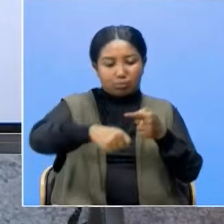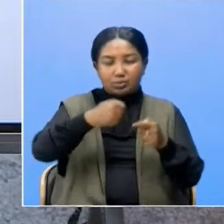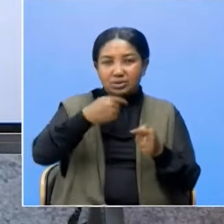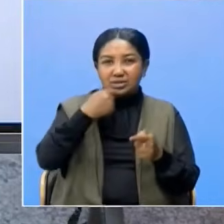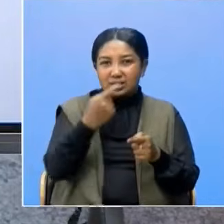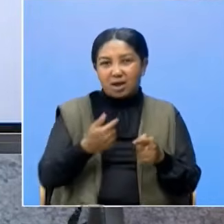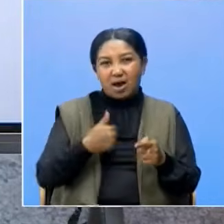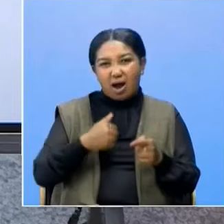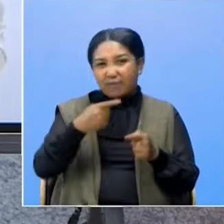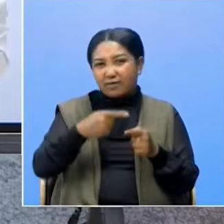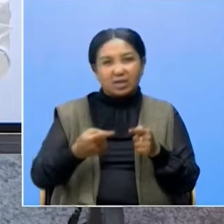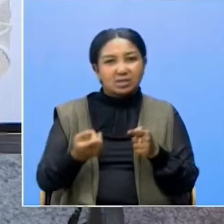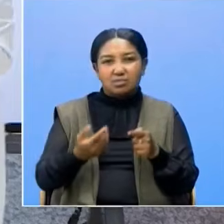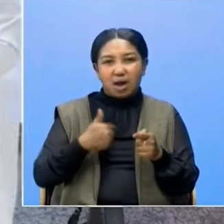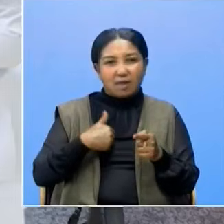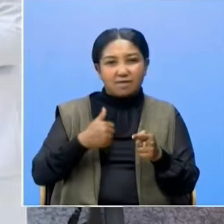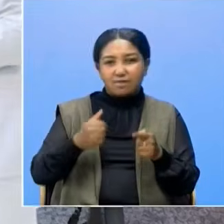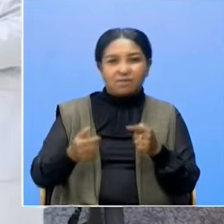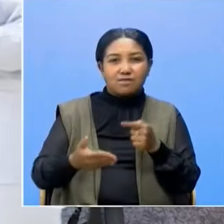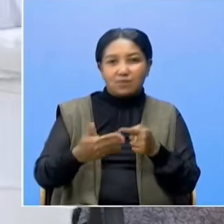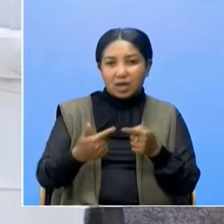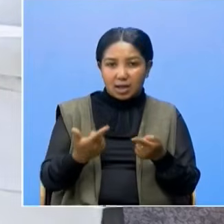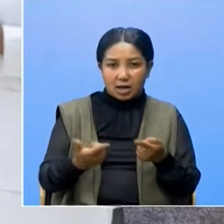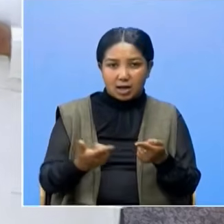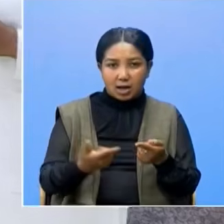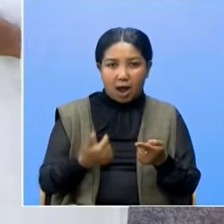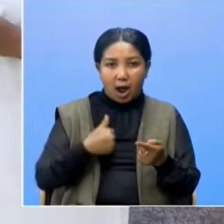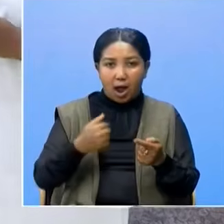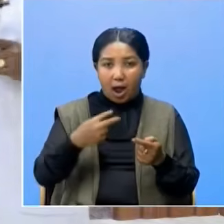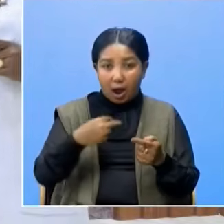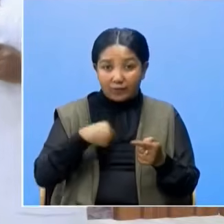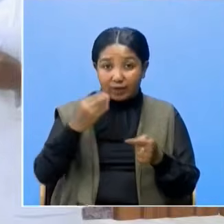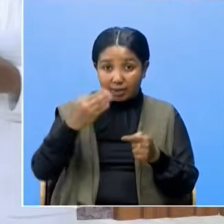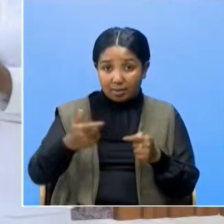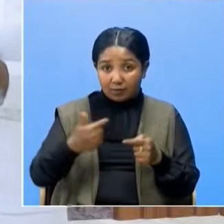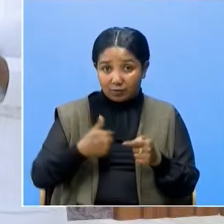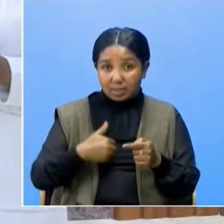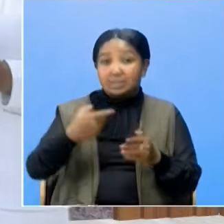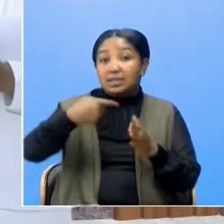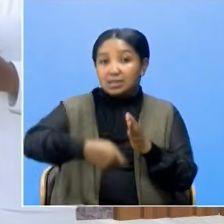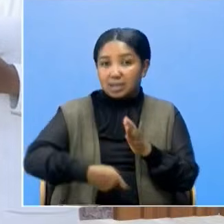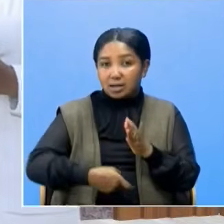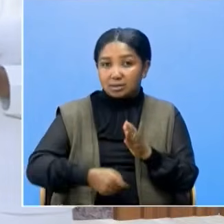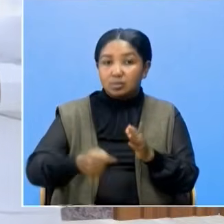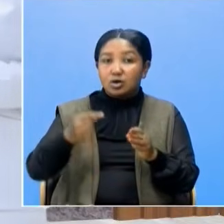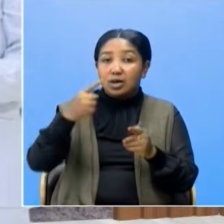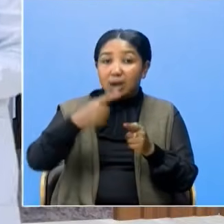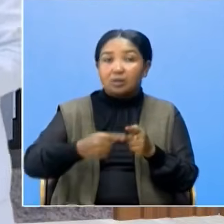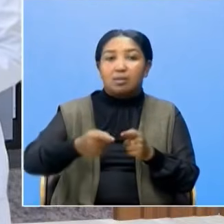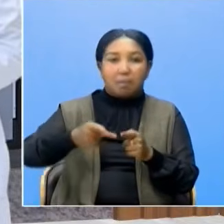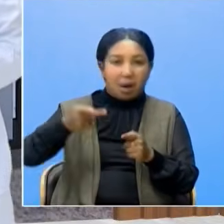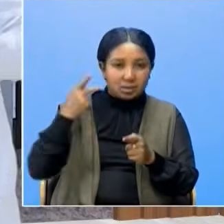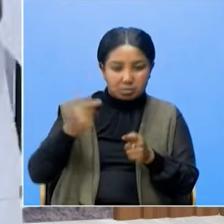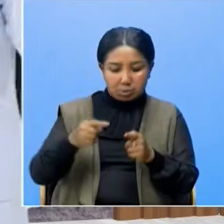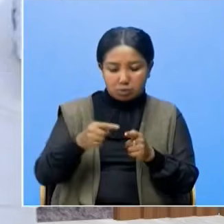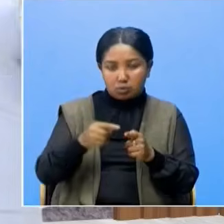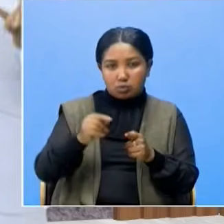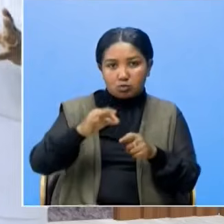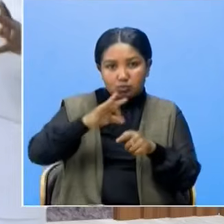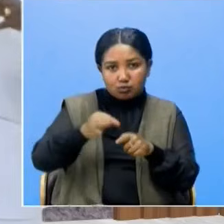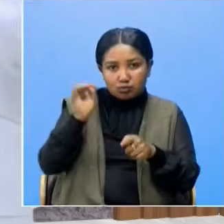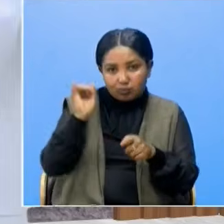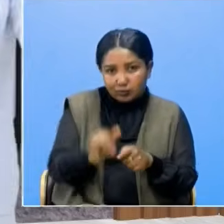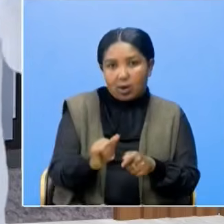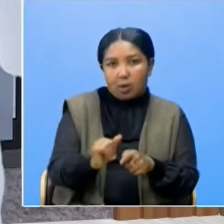says, I have cut my finger. Yeah? It is what? The result. Very good. Yeah, maybe it was yesterday